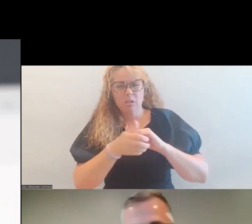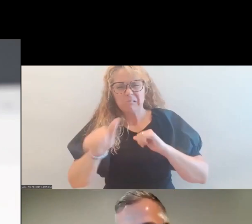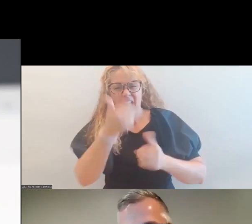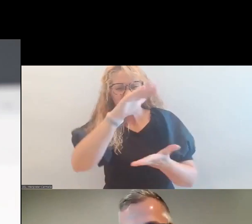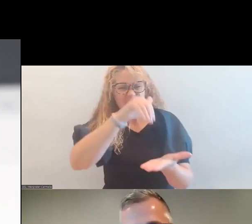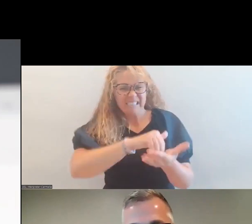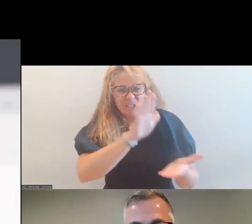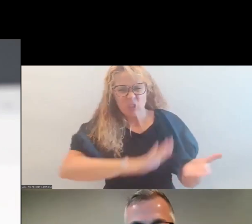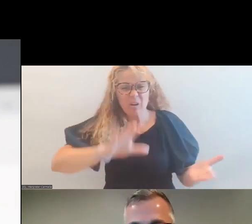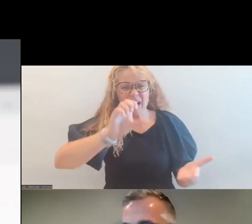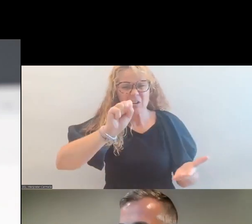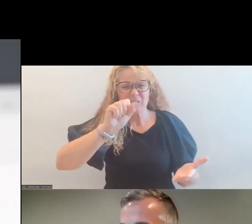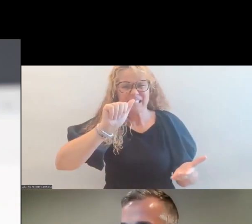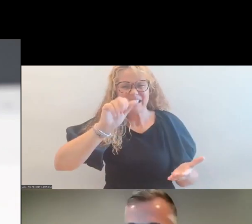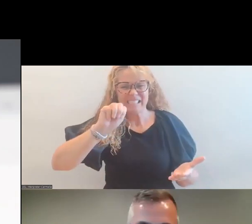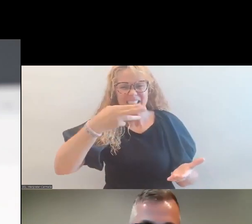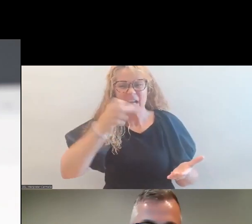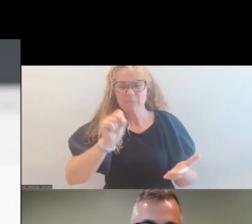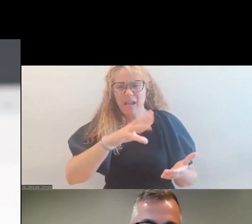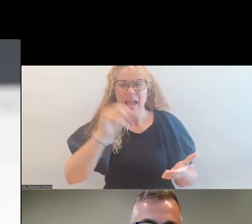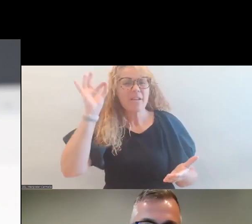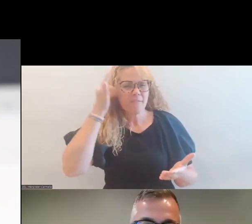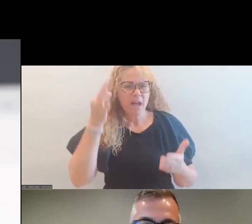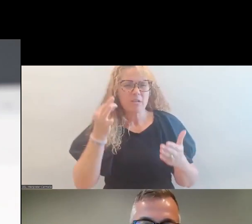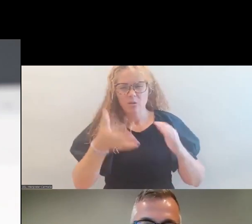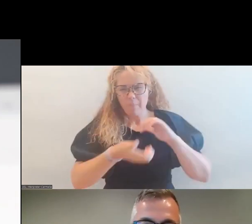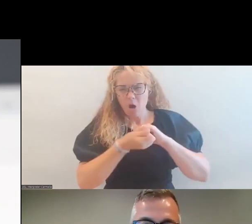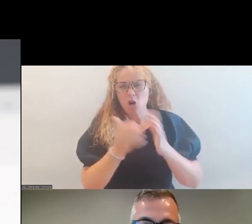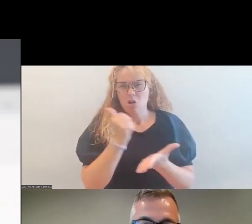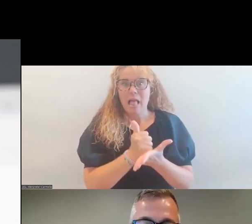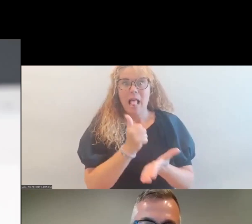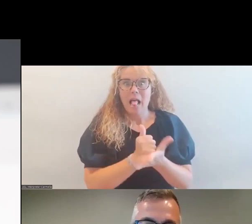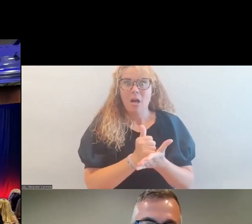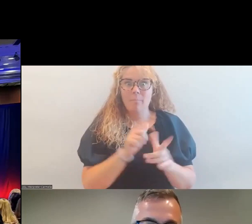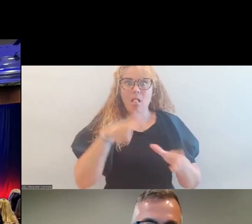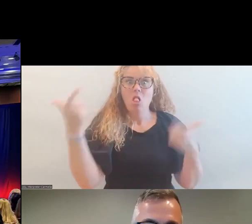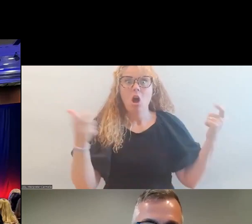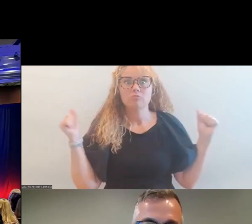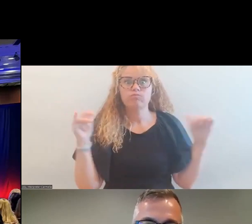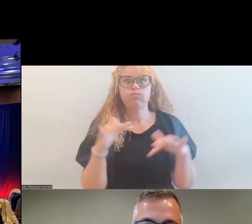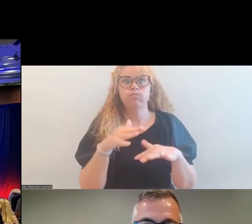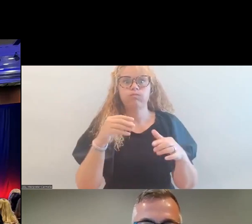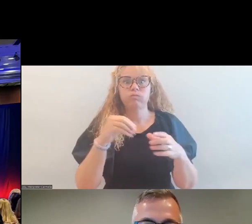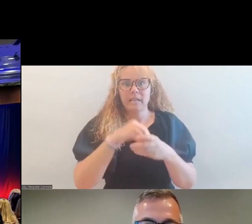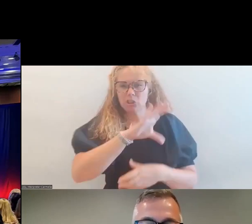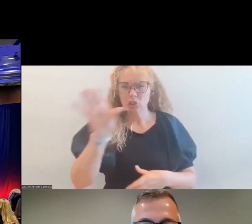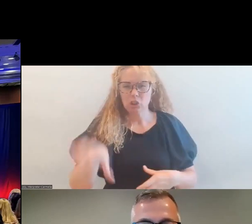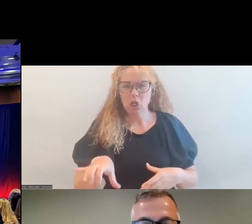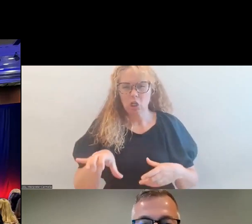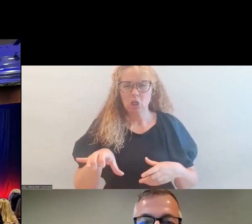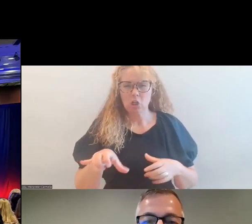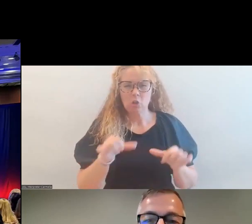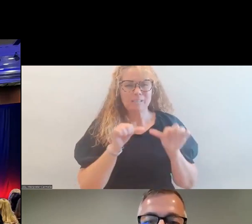across SAMHSA and federal partners recently held a pretty large convening in Chicago that ran over the course of, there's a